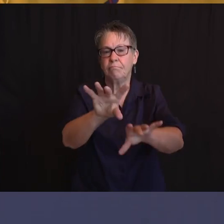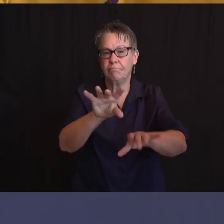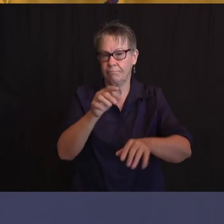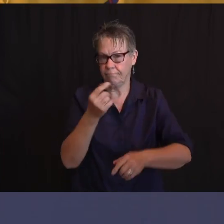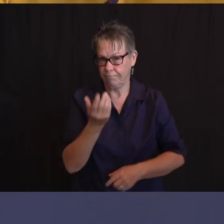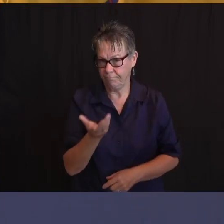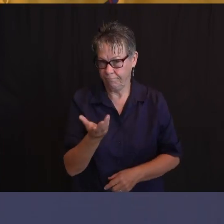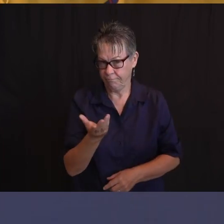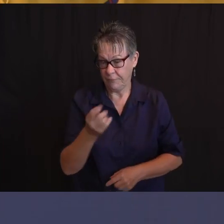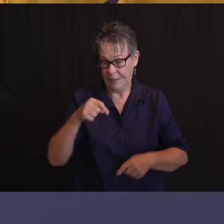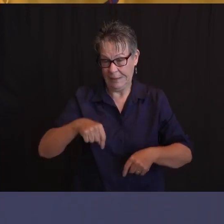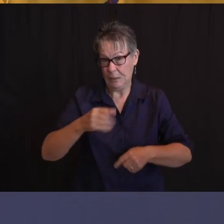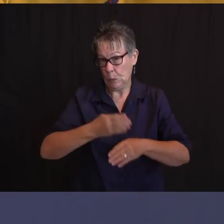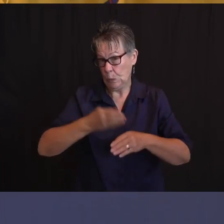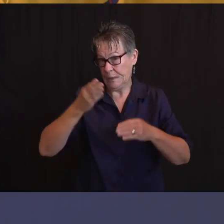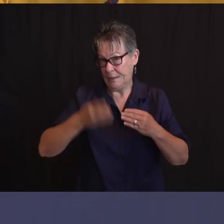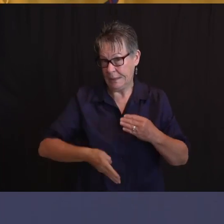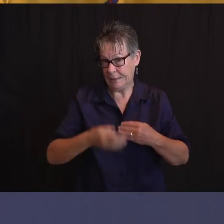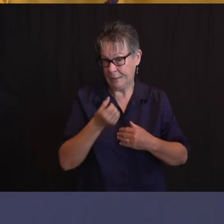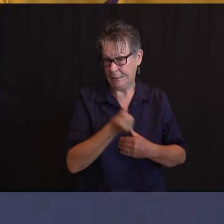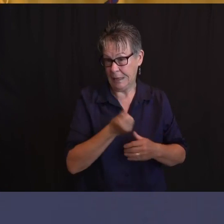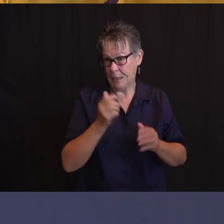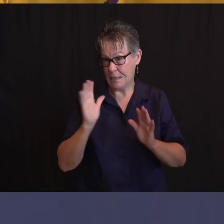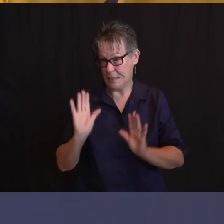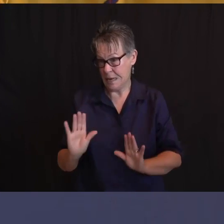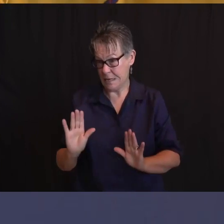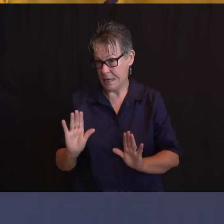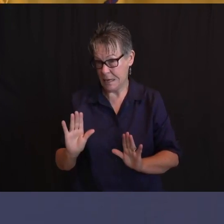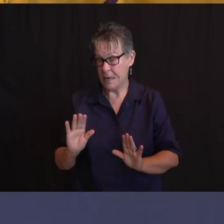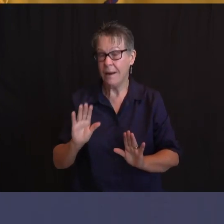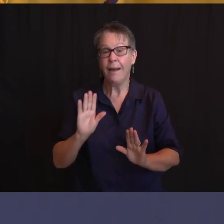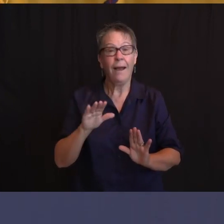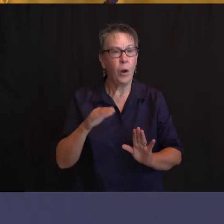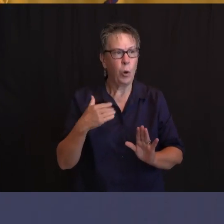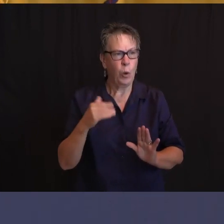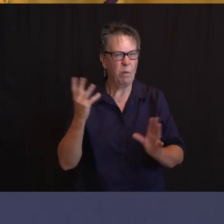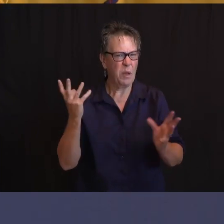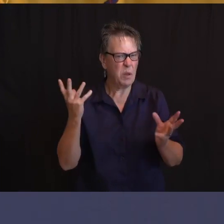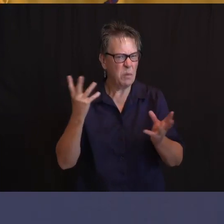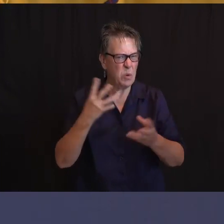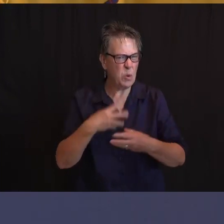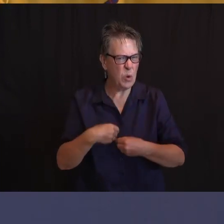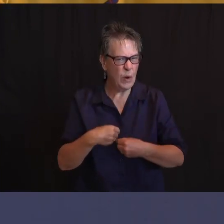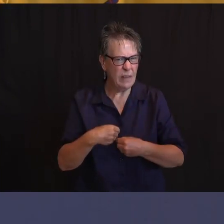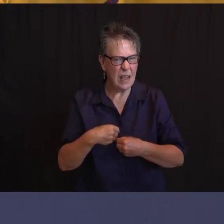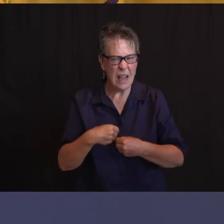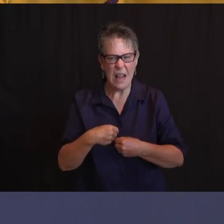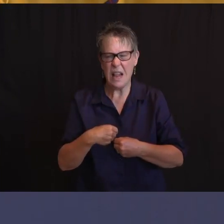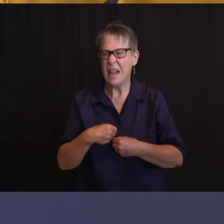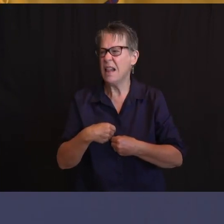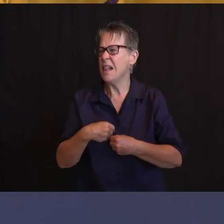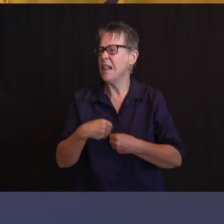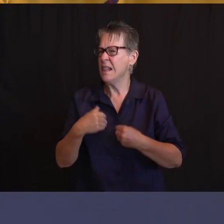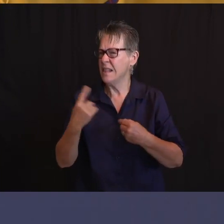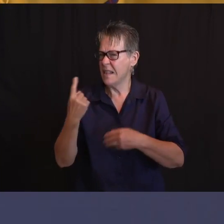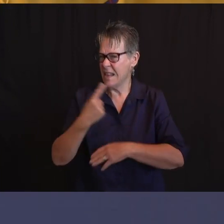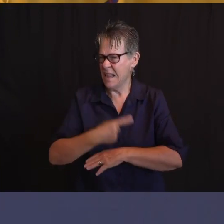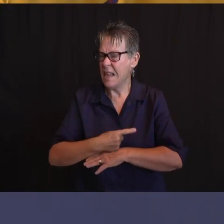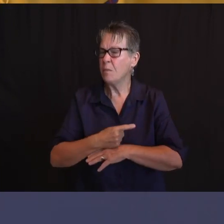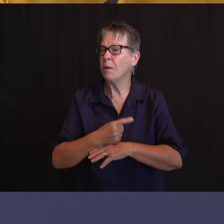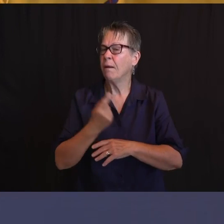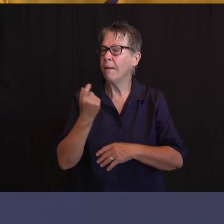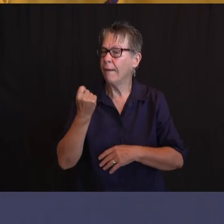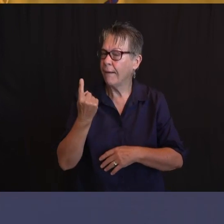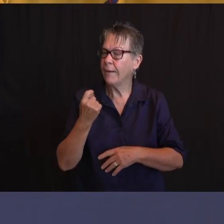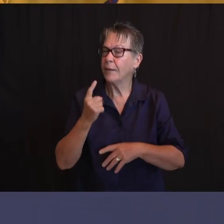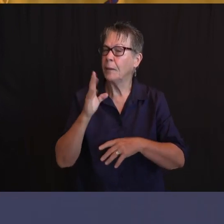in COVID, but please watch your step out in the roads, in the water. My guess is the ocean will start to churn up a little bit here, Pat, in